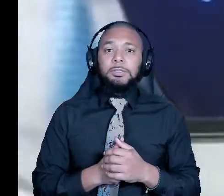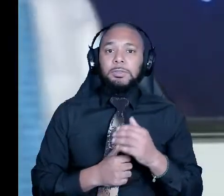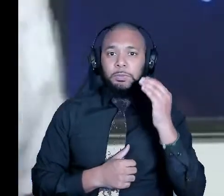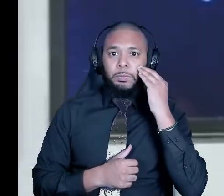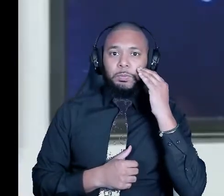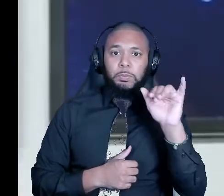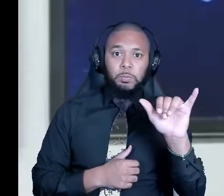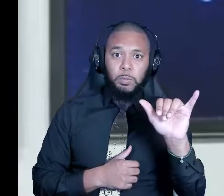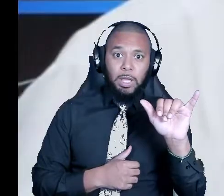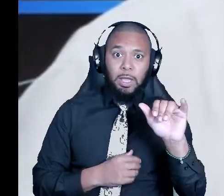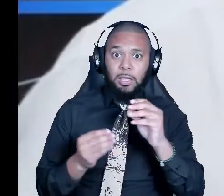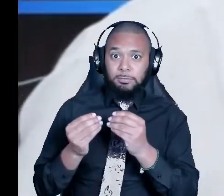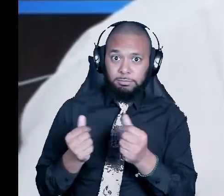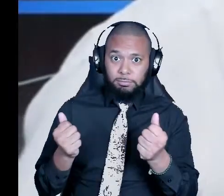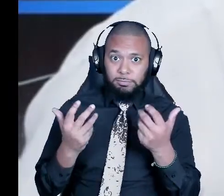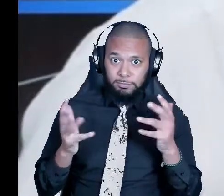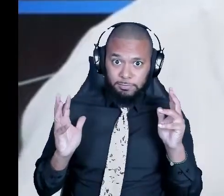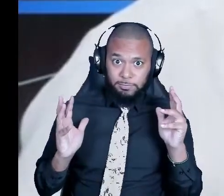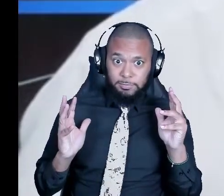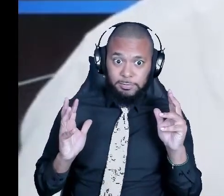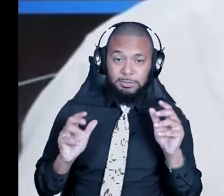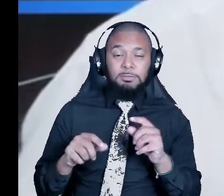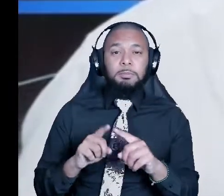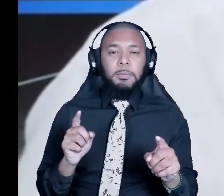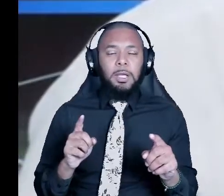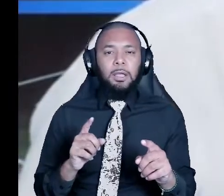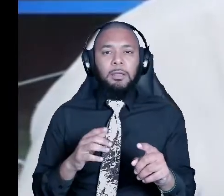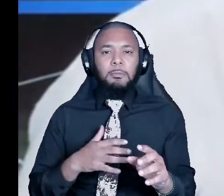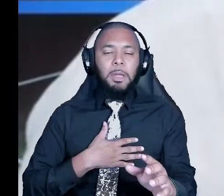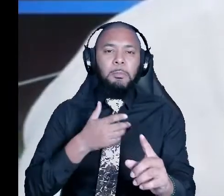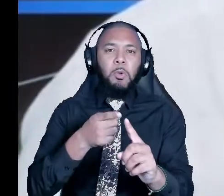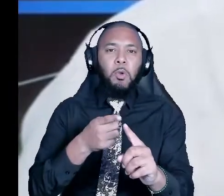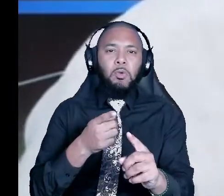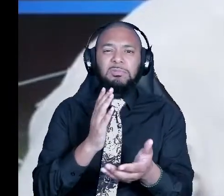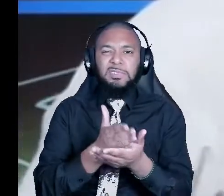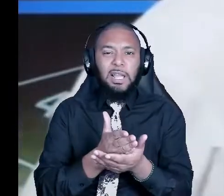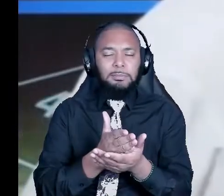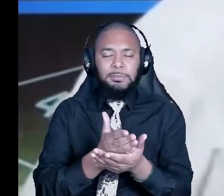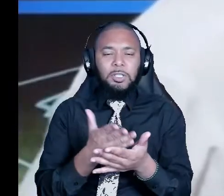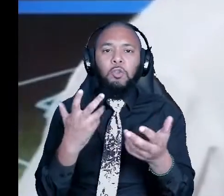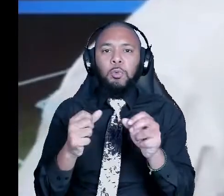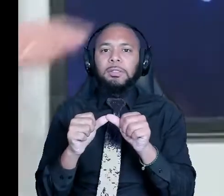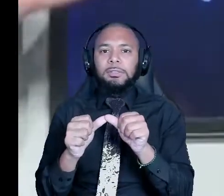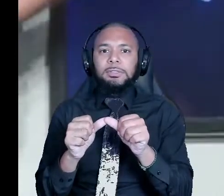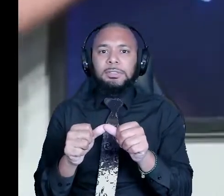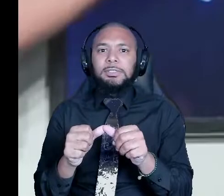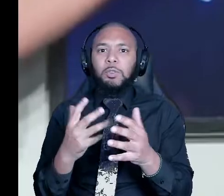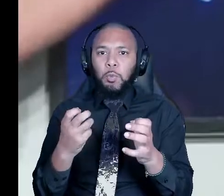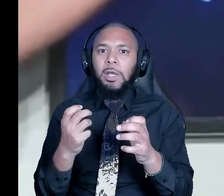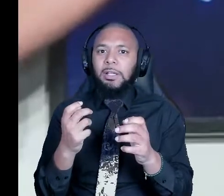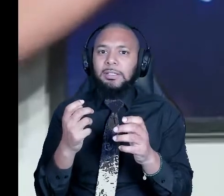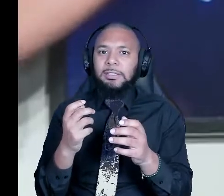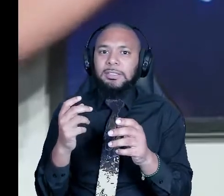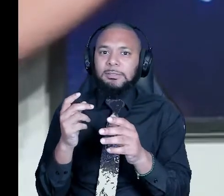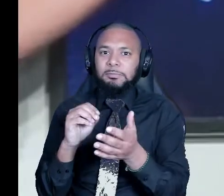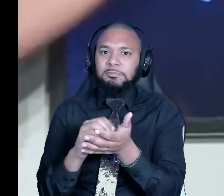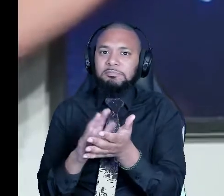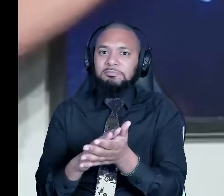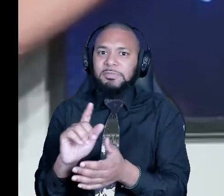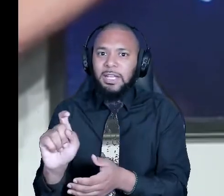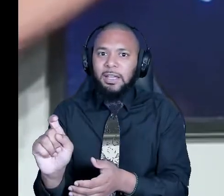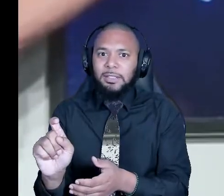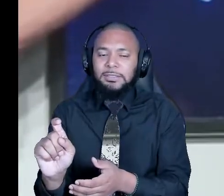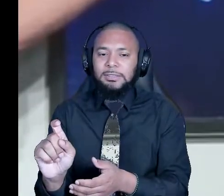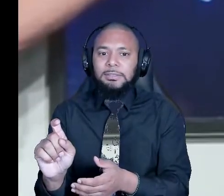y first. But the point is you don't want to stop because you still have to find x. But that's what's nice about this